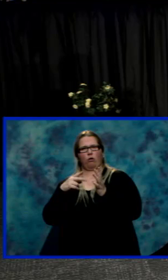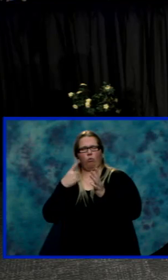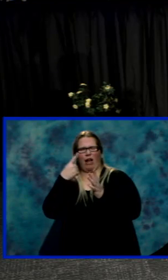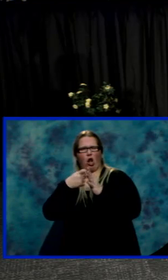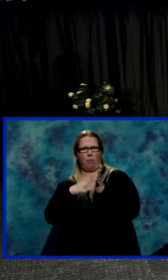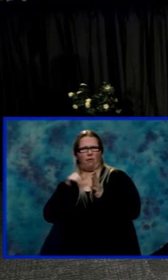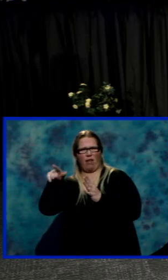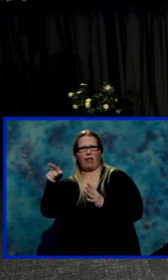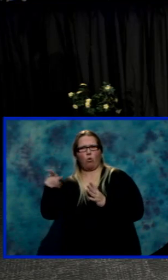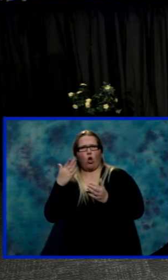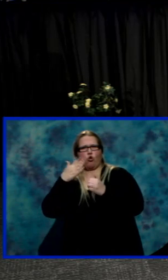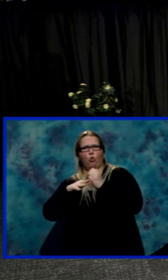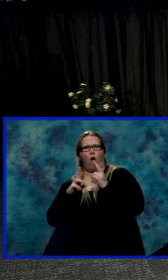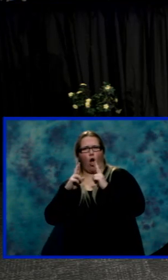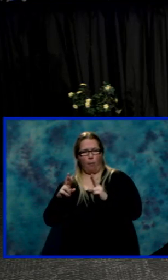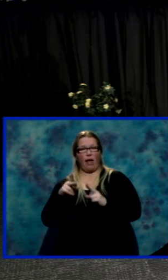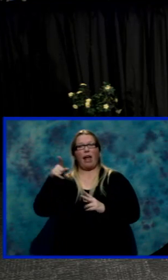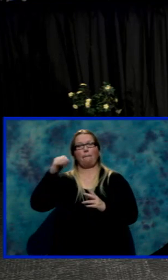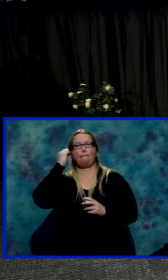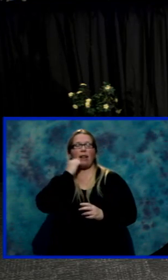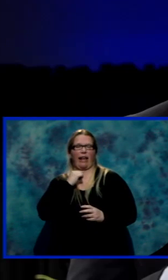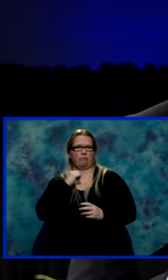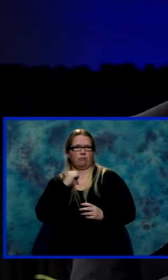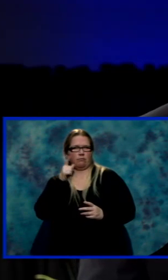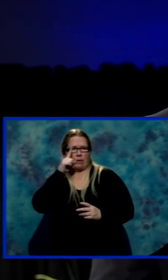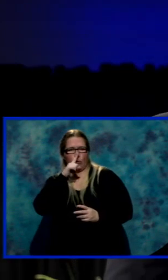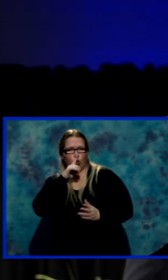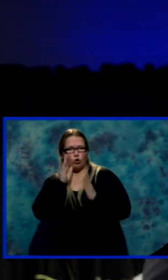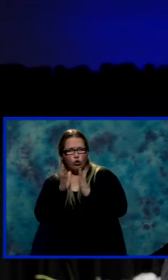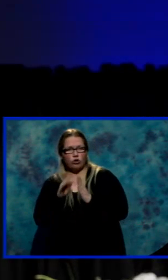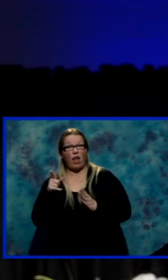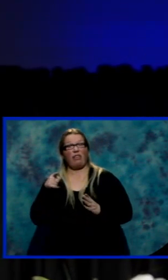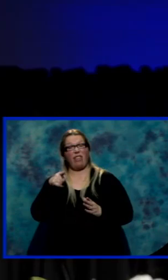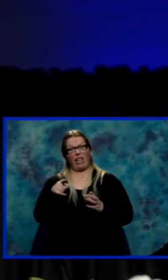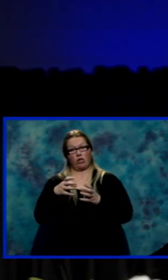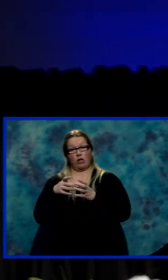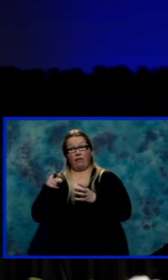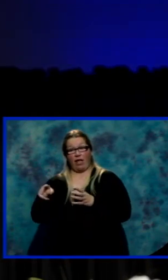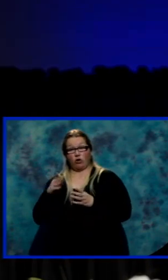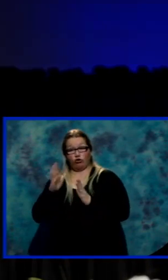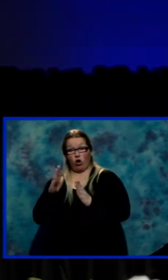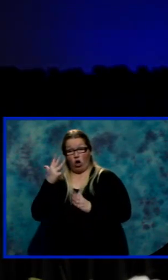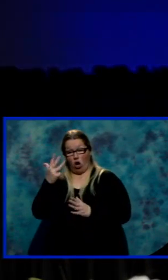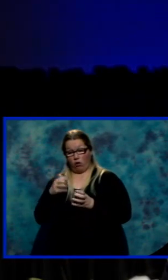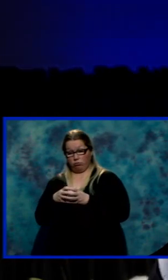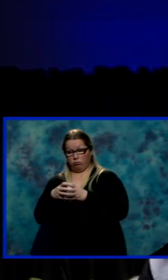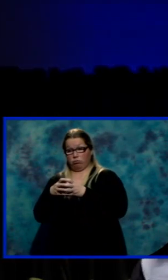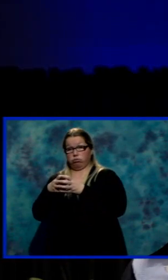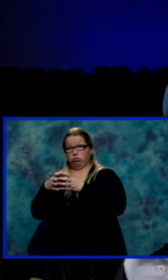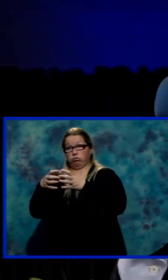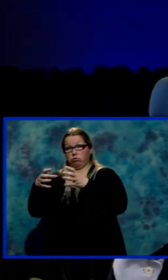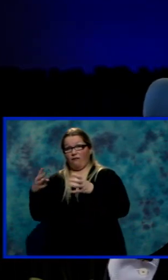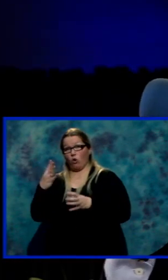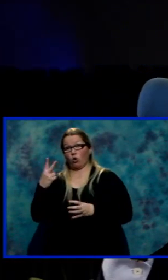that was the black church, and the white church was in the middle of town. And we were able to grow that church from 9 to 42 in 12 months. And that's so